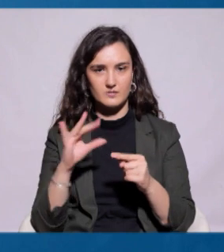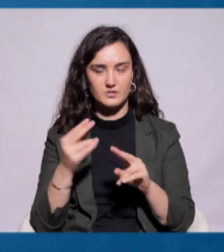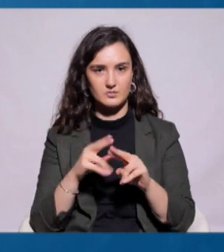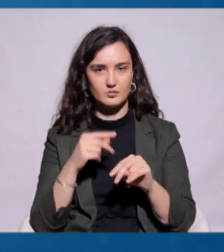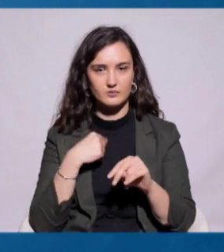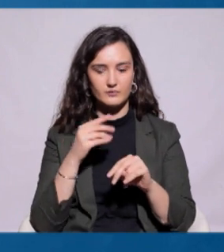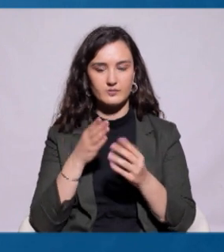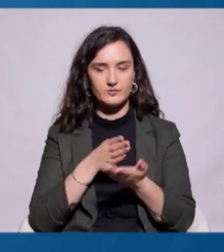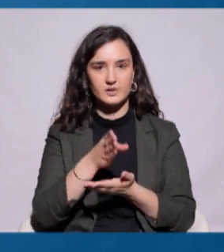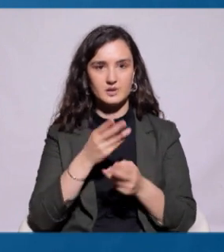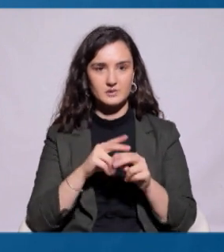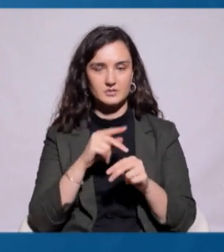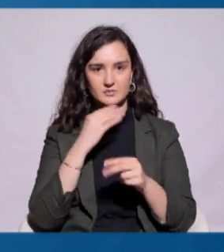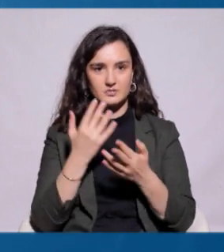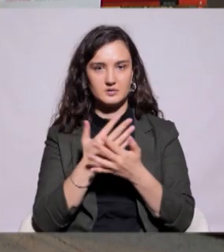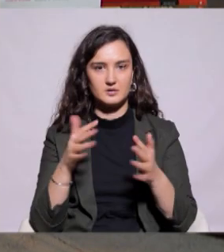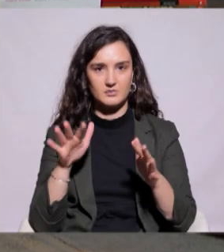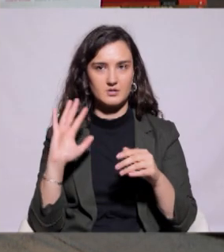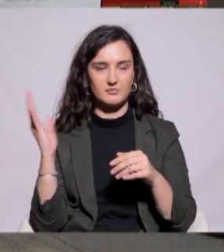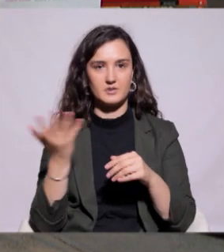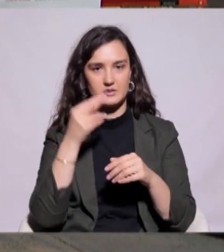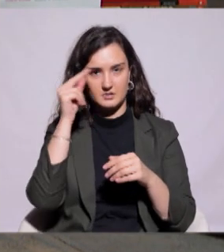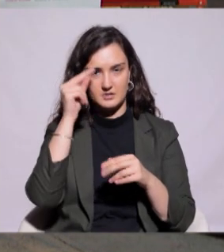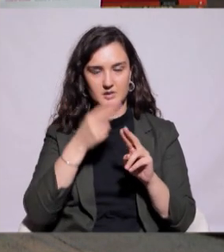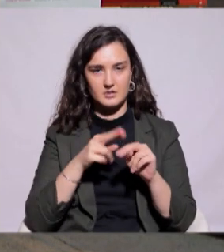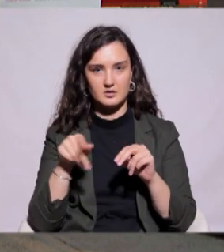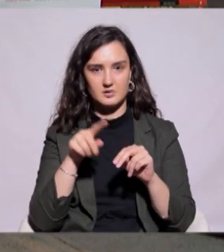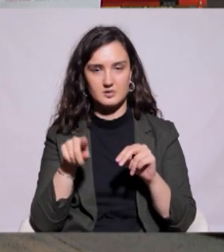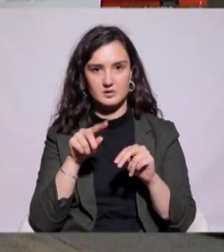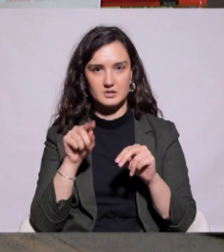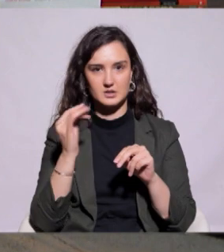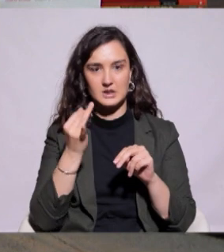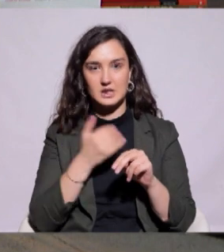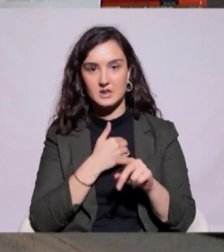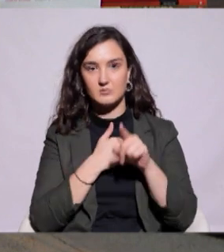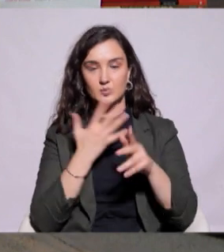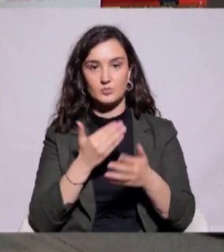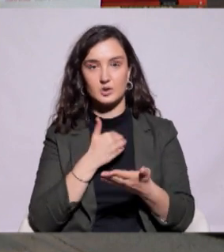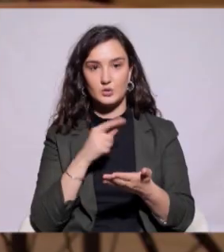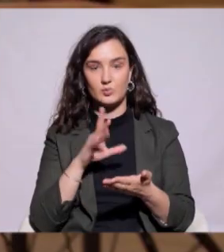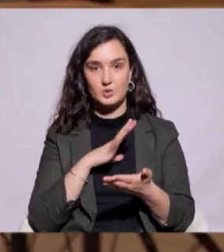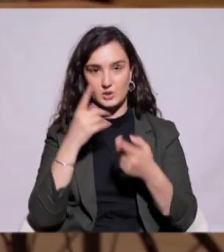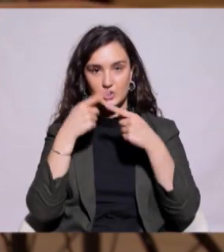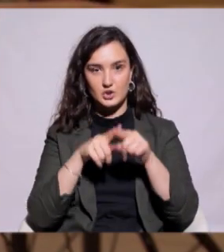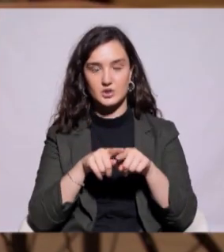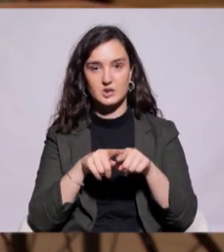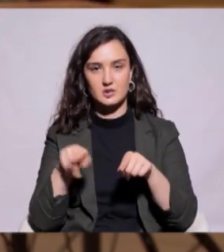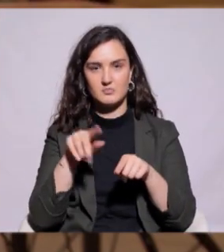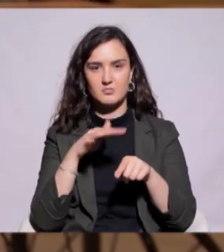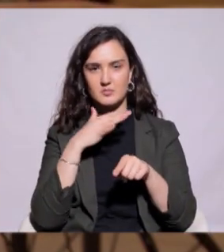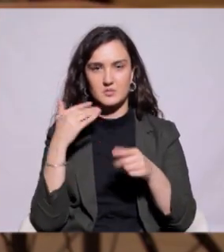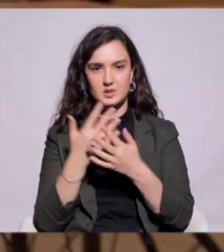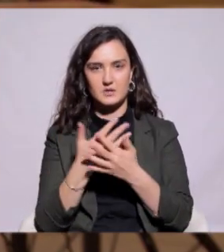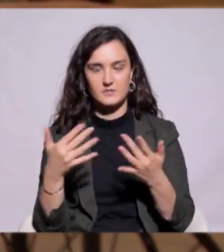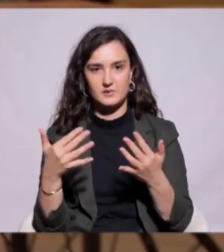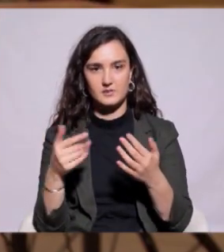So a field is any area of study that interests you. So if you want to be an engineer, there are many